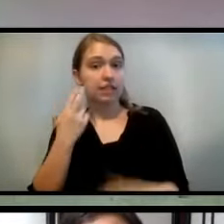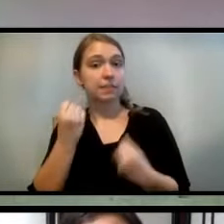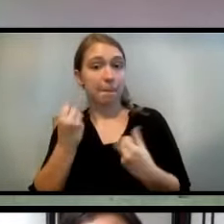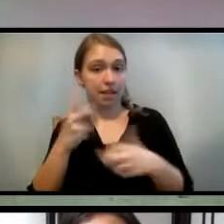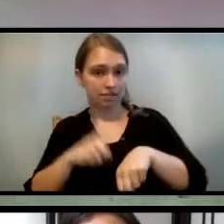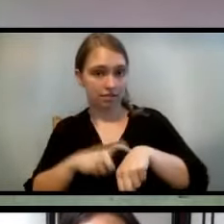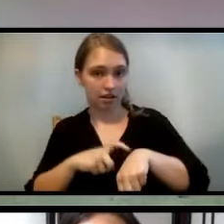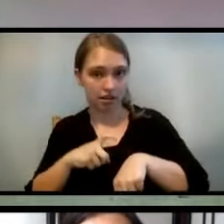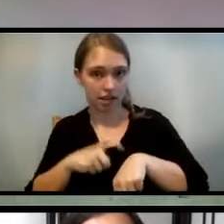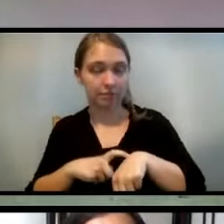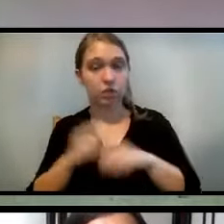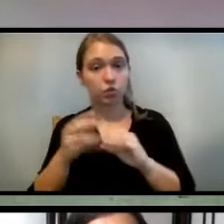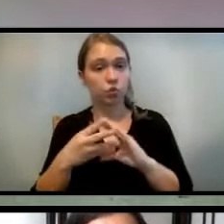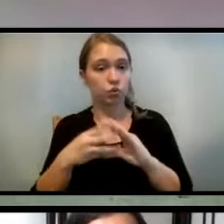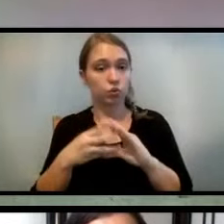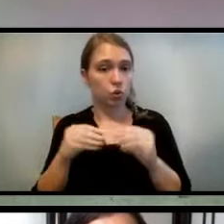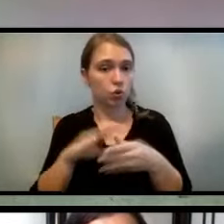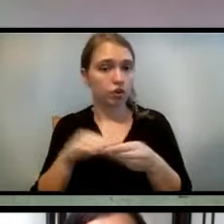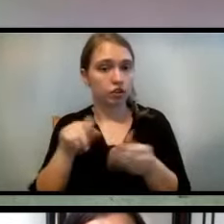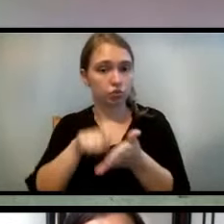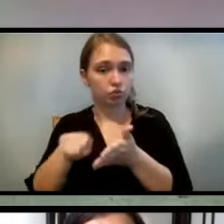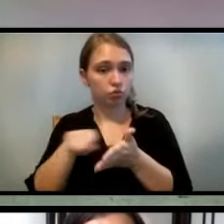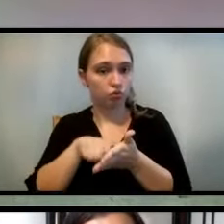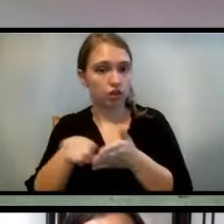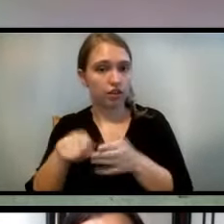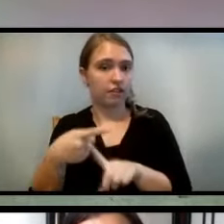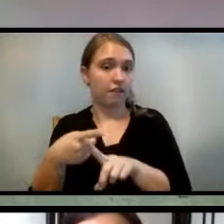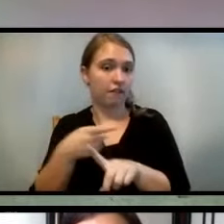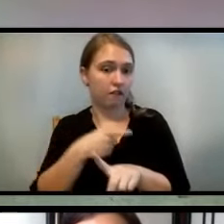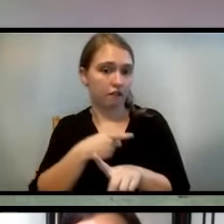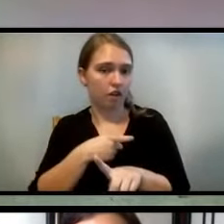the stories that are being written by, you know,